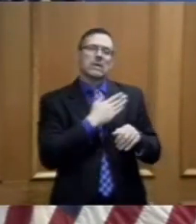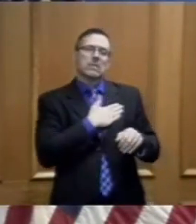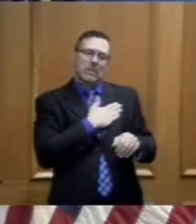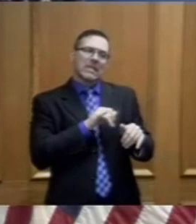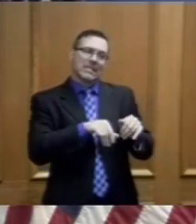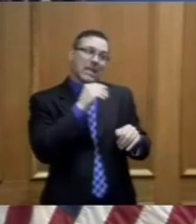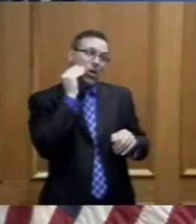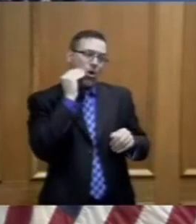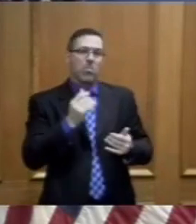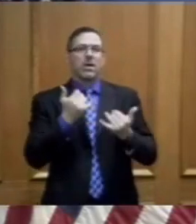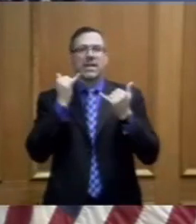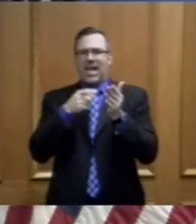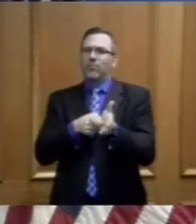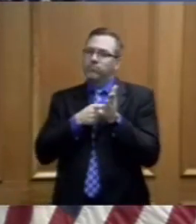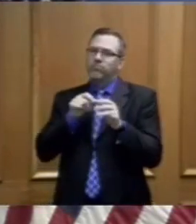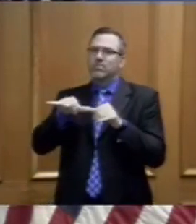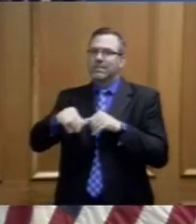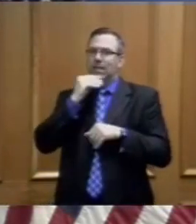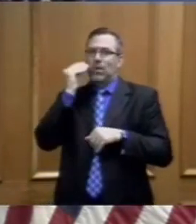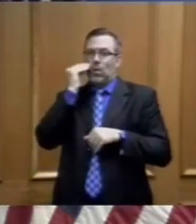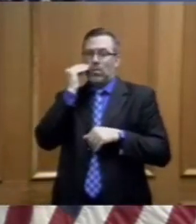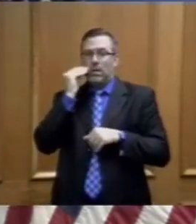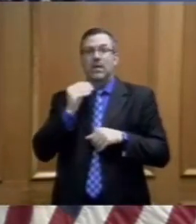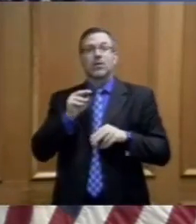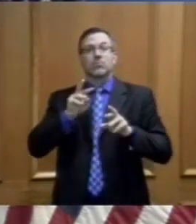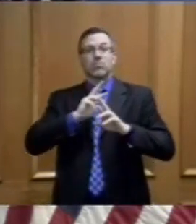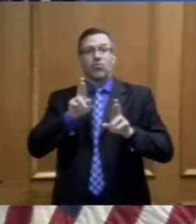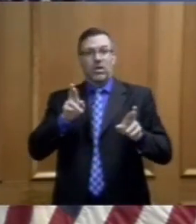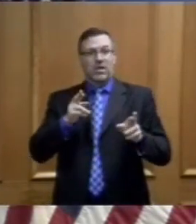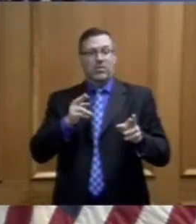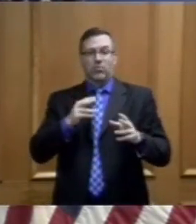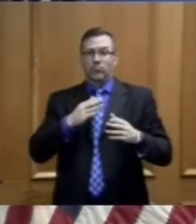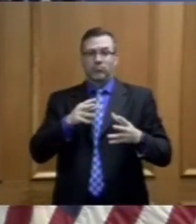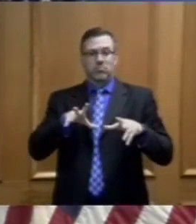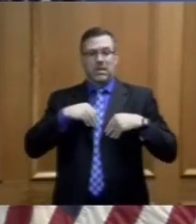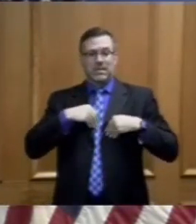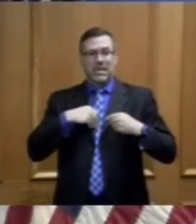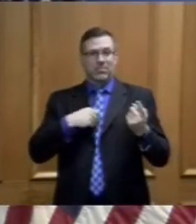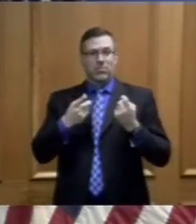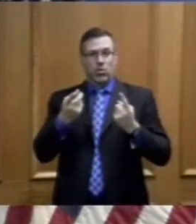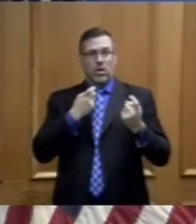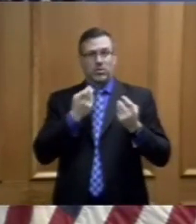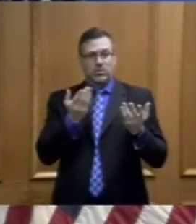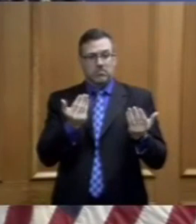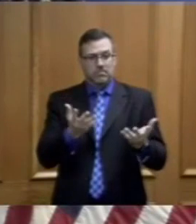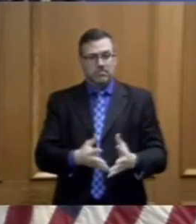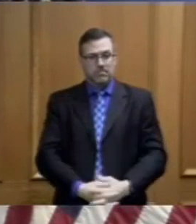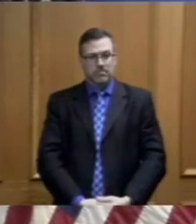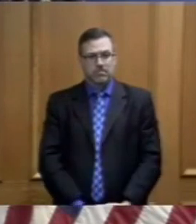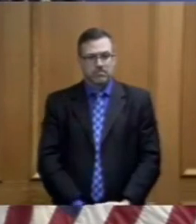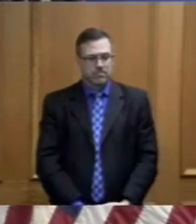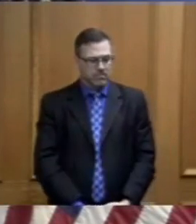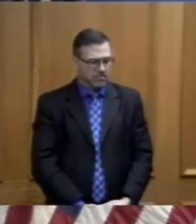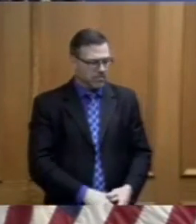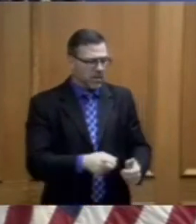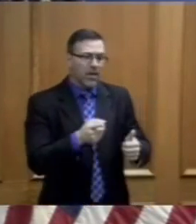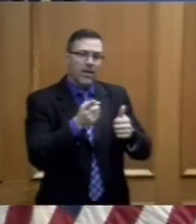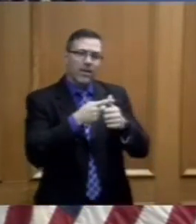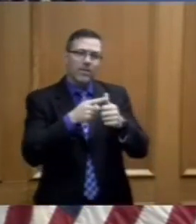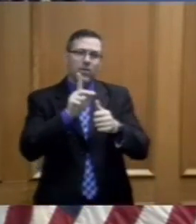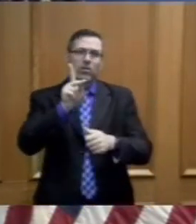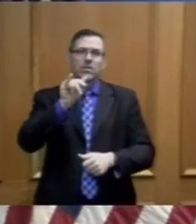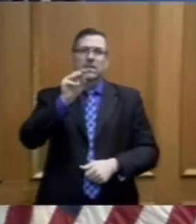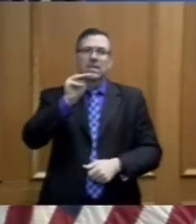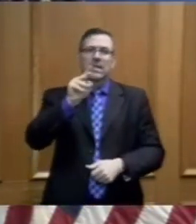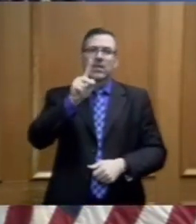So we'll be happy to take people's questions and get more information out to you through those questions. Thank you, Governor. First, we'll go with Kim